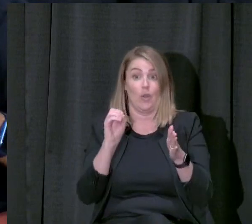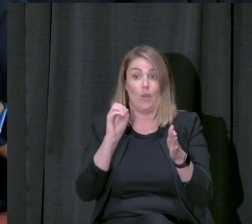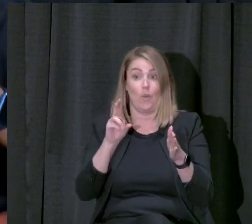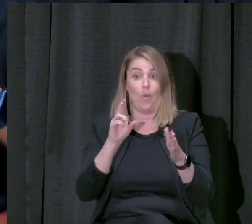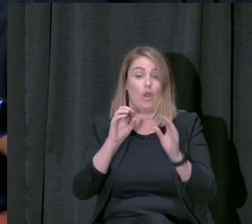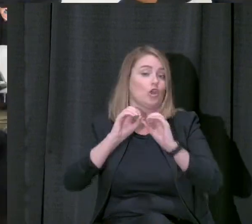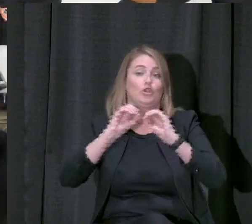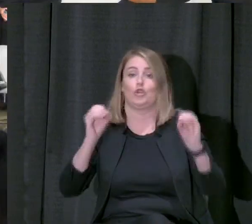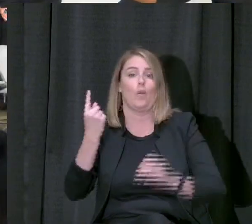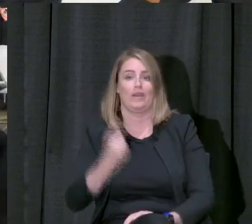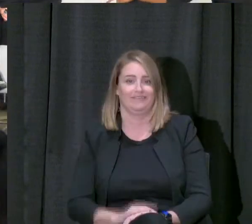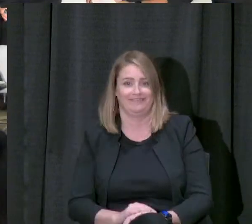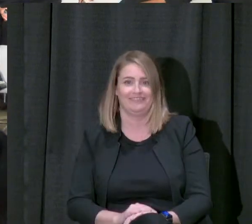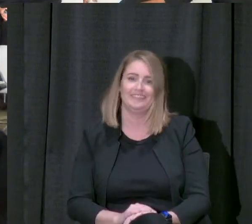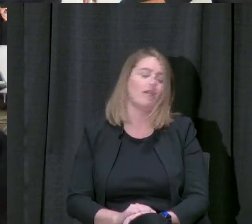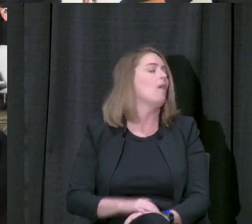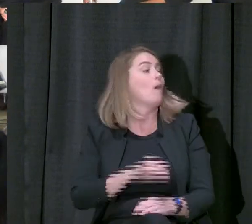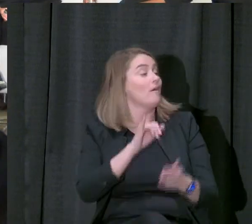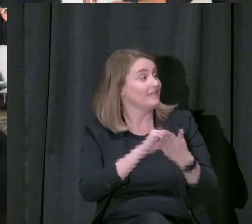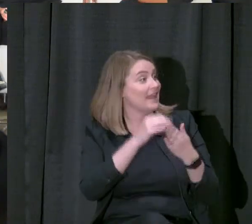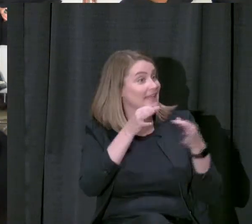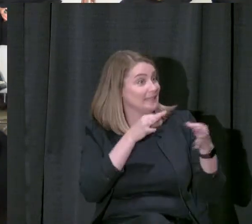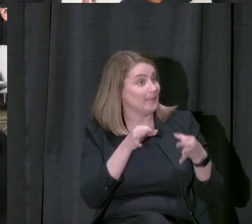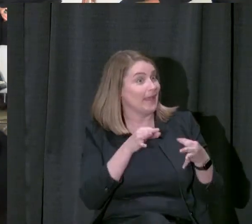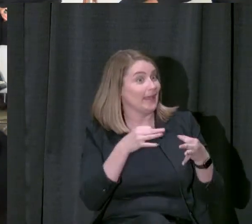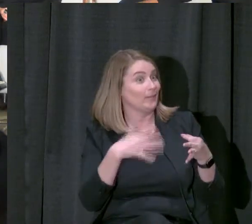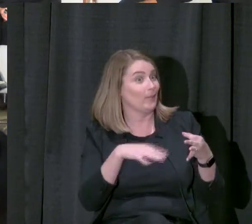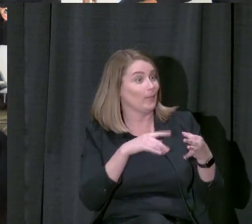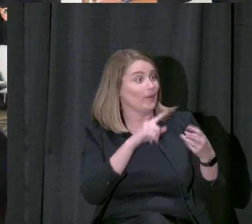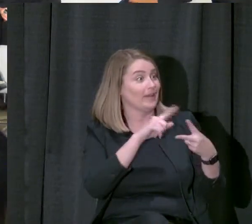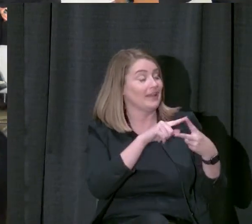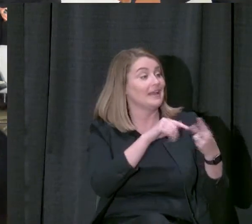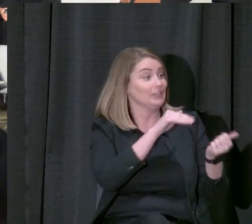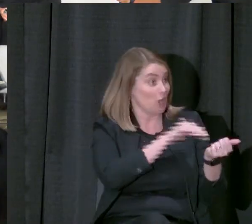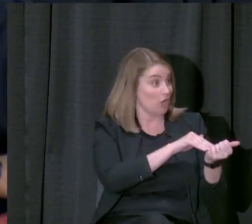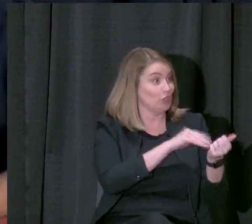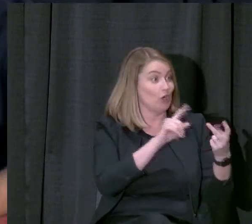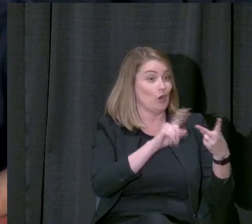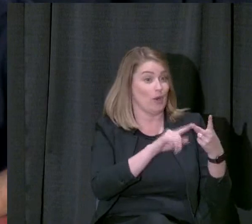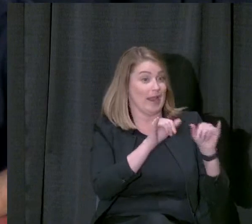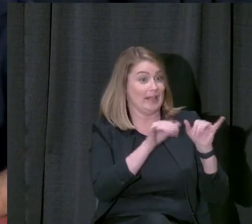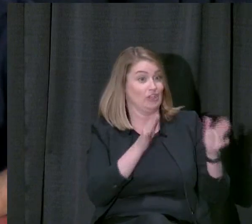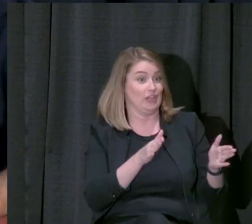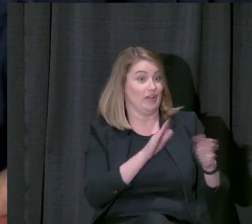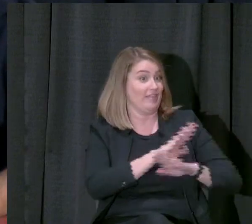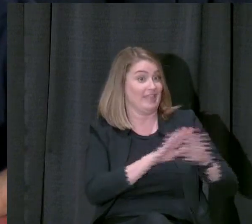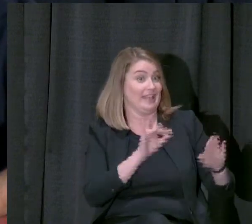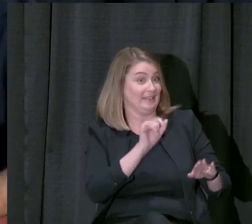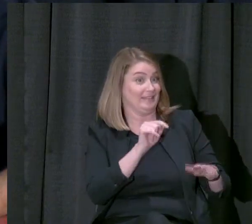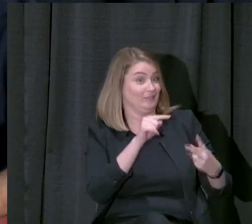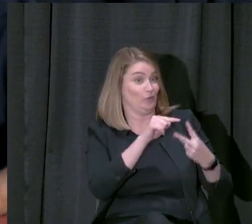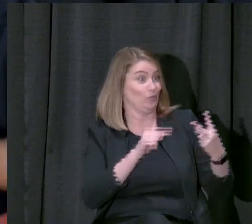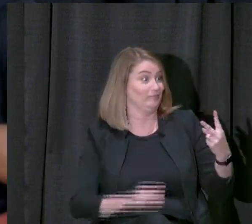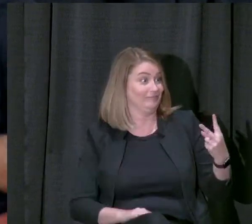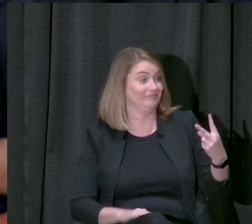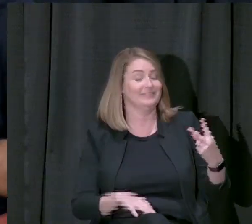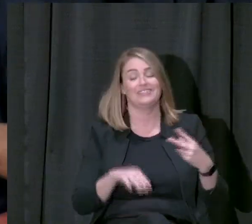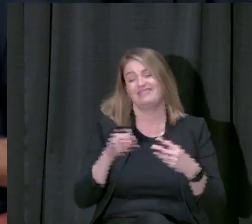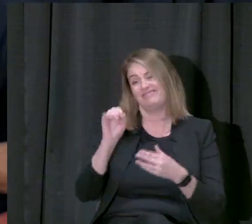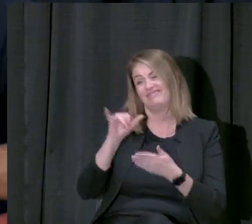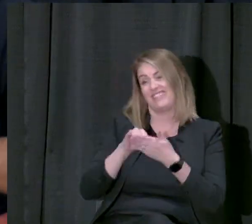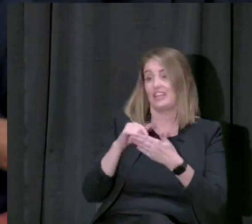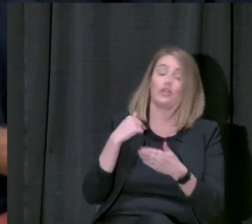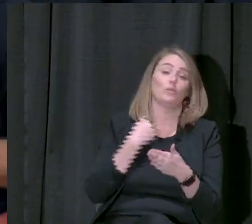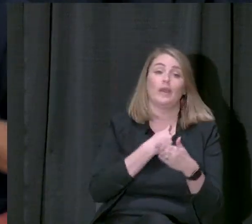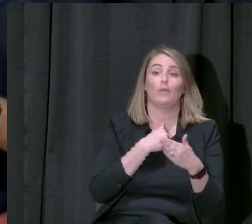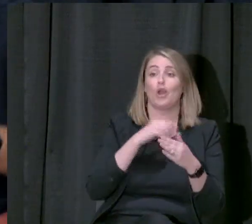lot of things to me. The doctor and engineer, the nobody part I'm not so worried about. Yeah, that was how it was in India. But so we were nobodies.